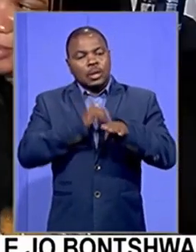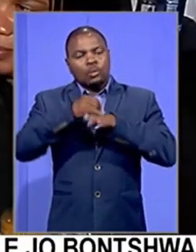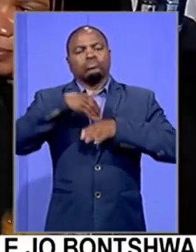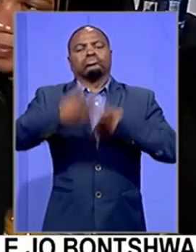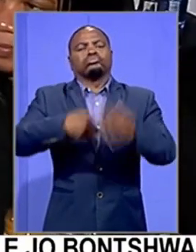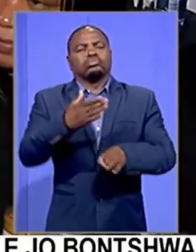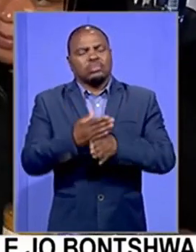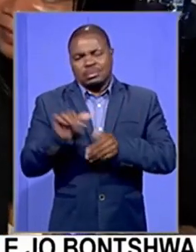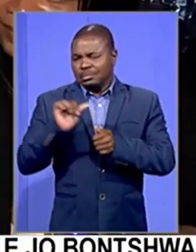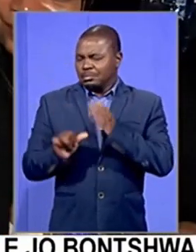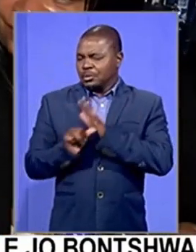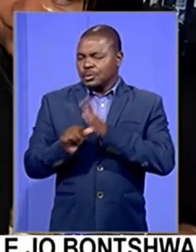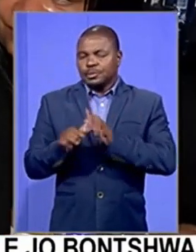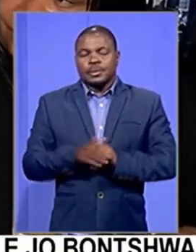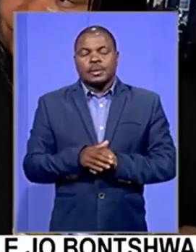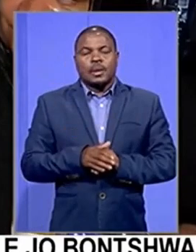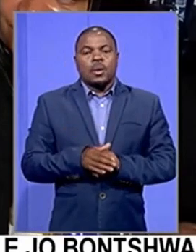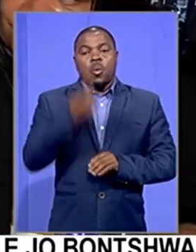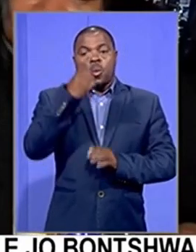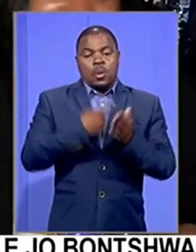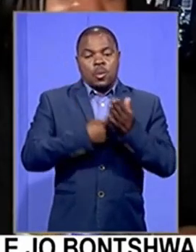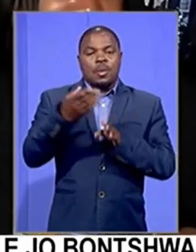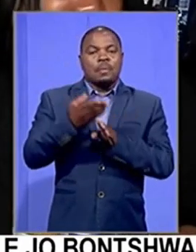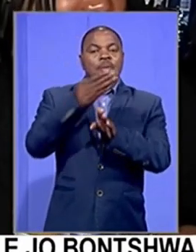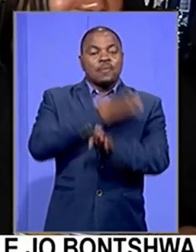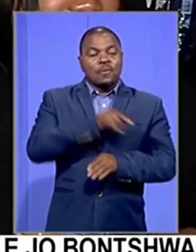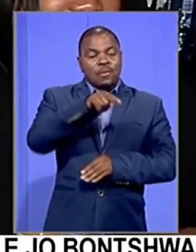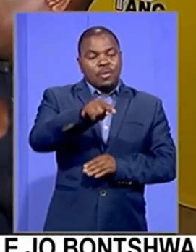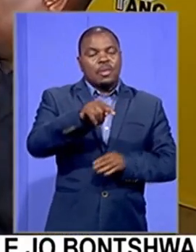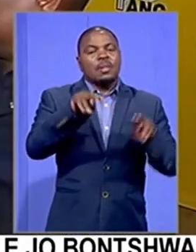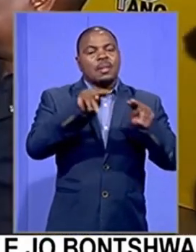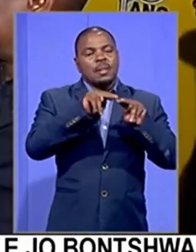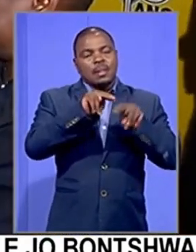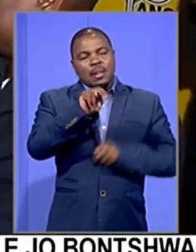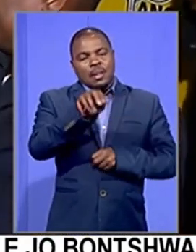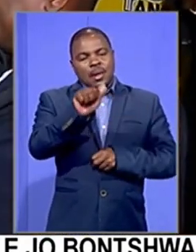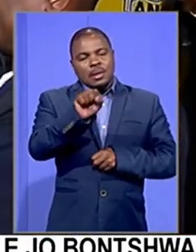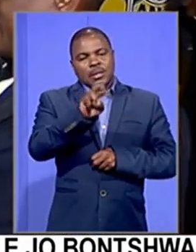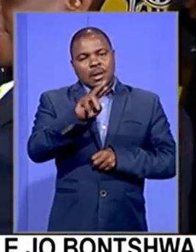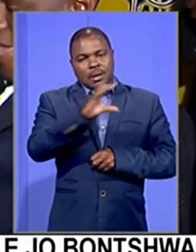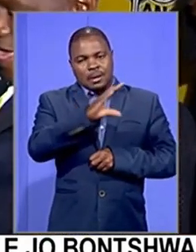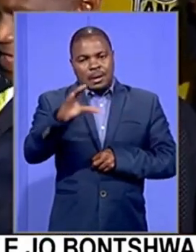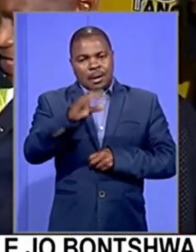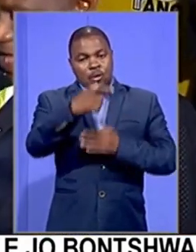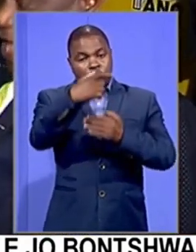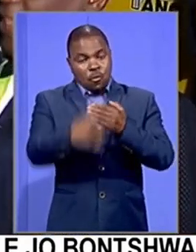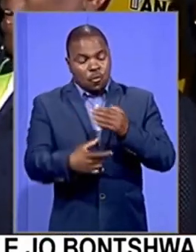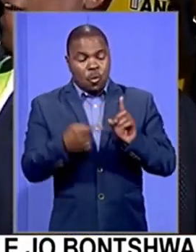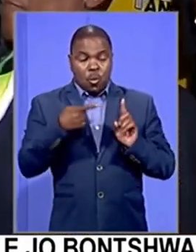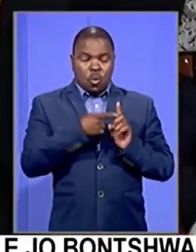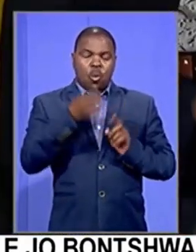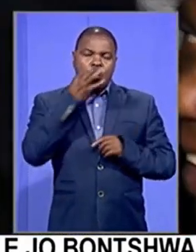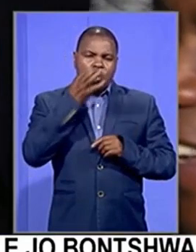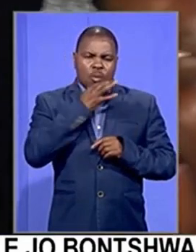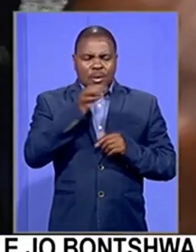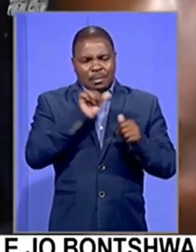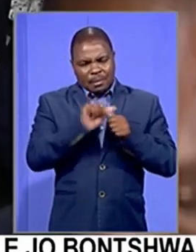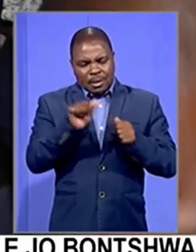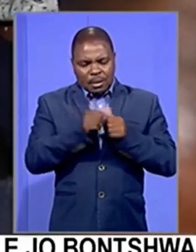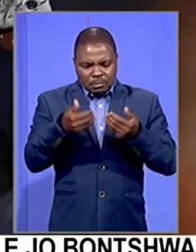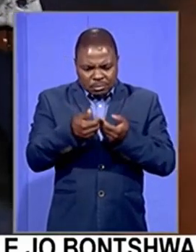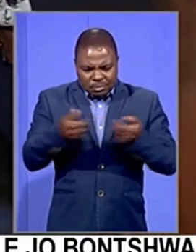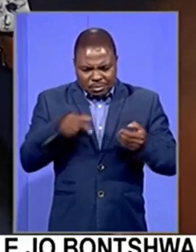important. Fane a bua beke pele ga lekoko le ba kwa Nazareth, Mabuyane a re lekoko le tshwanetse la itepatepanya le dikarogano mo